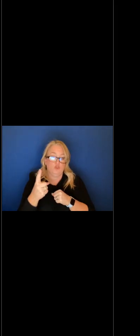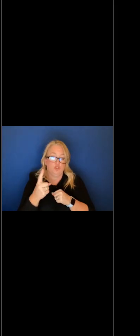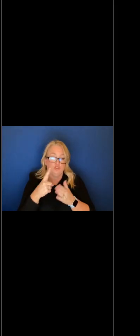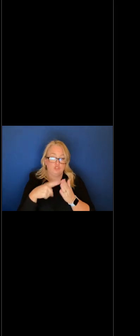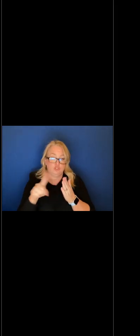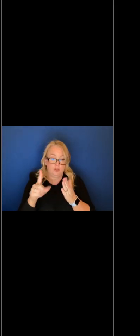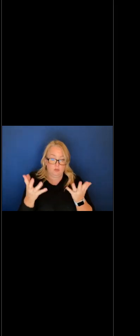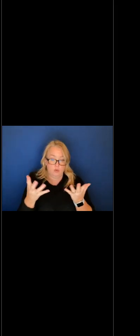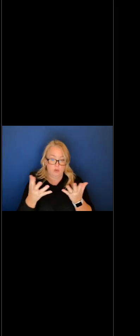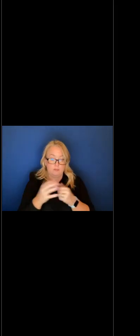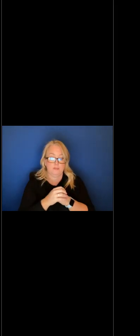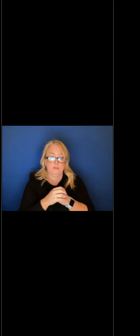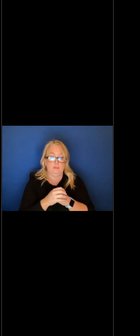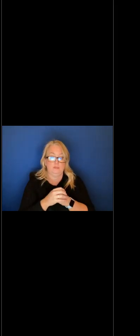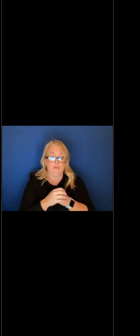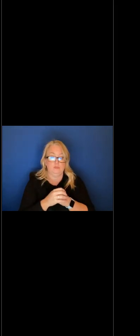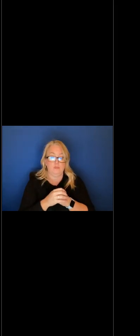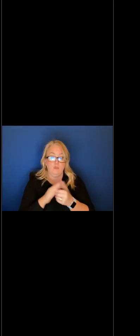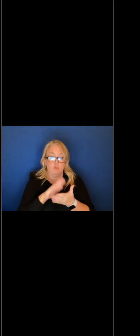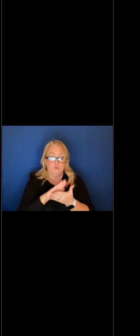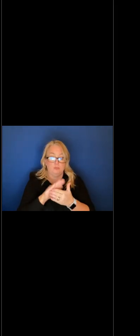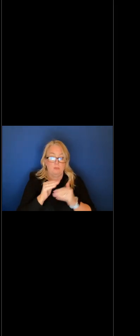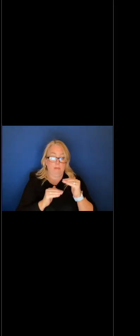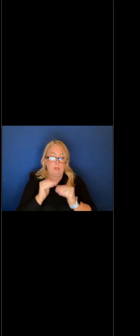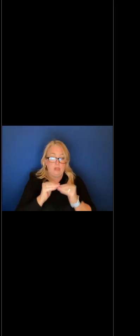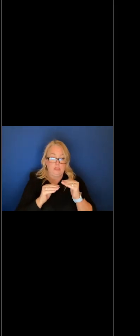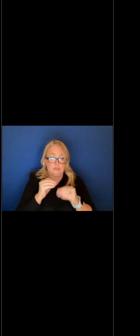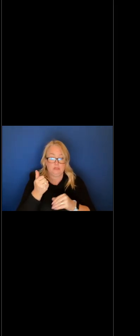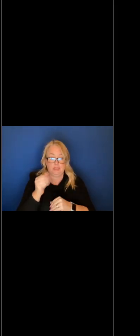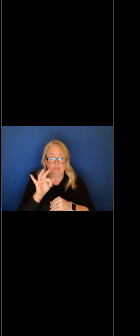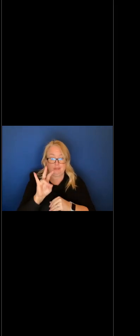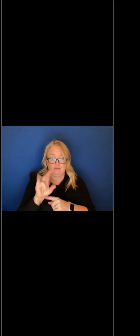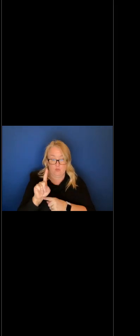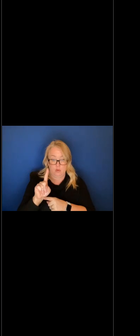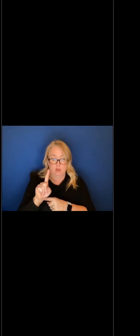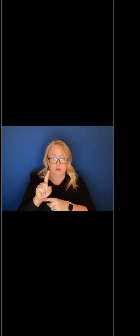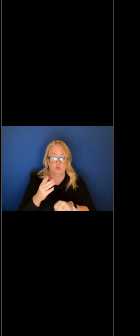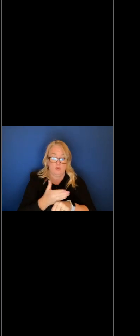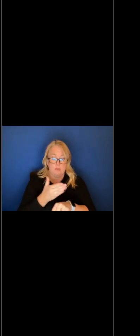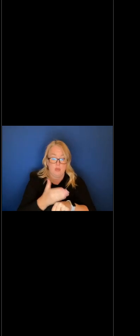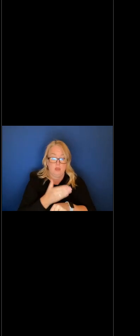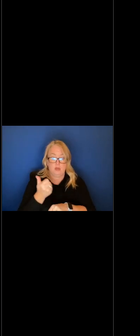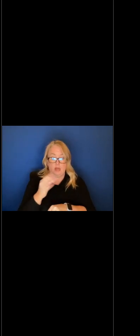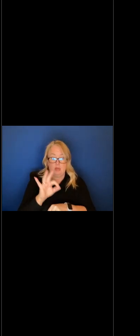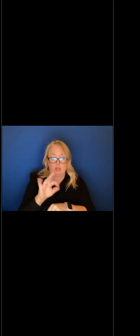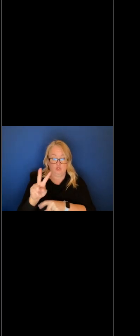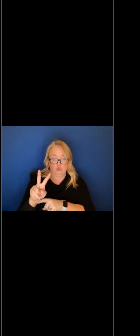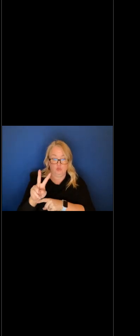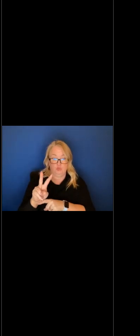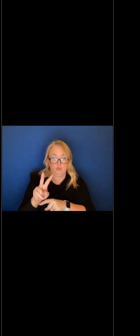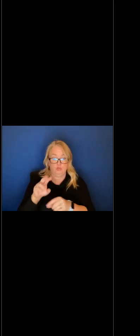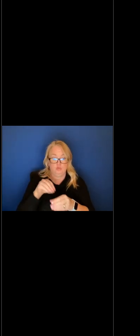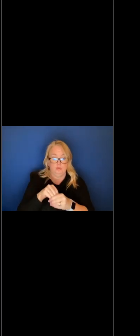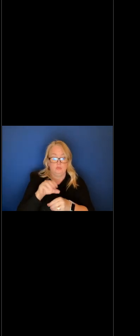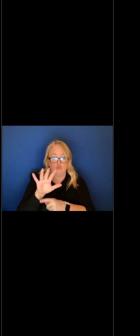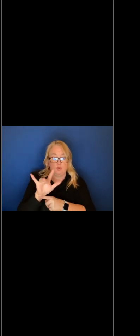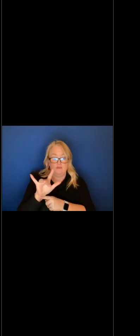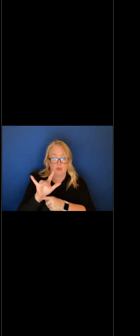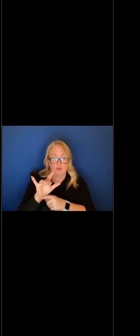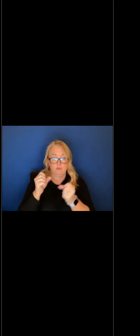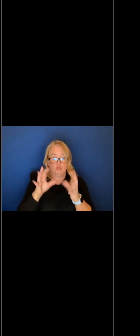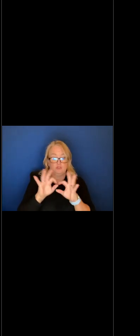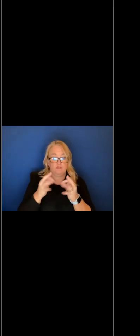check asked, a school built in 1971 and rehabilitated in 1992 into 25 multifamily